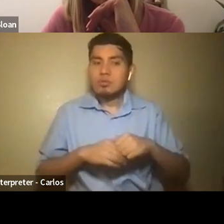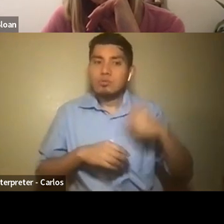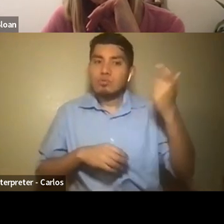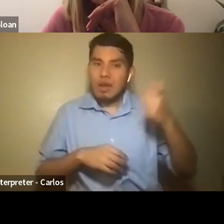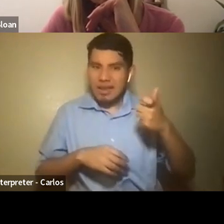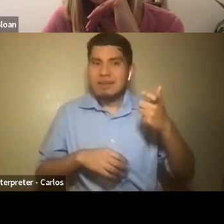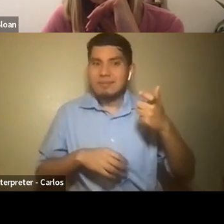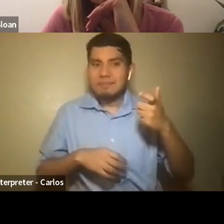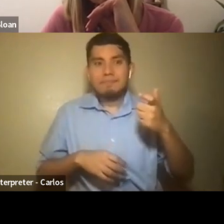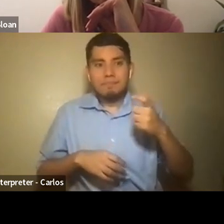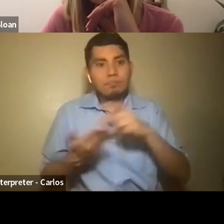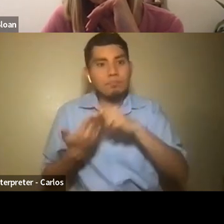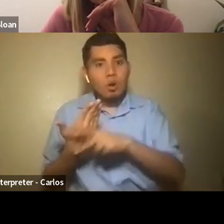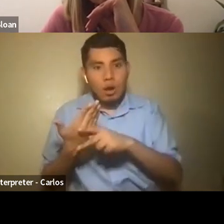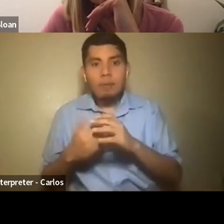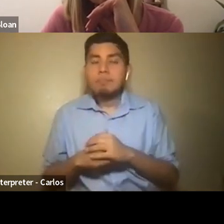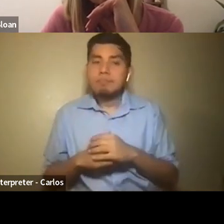impact. And